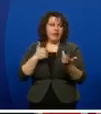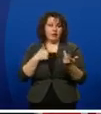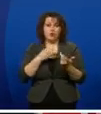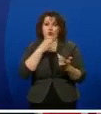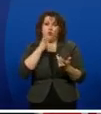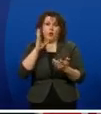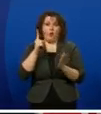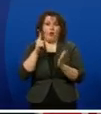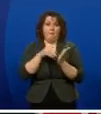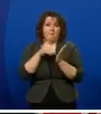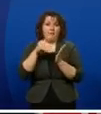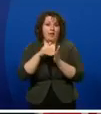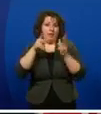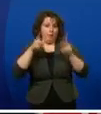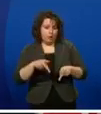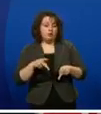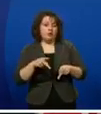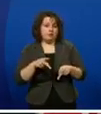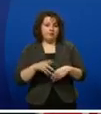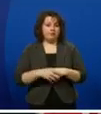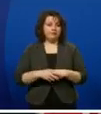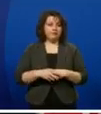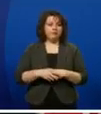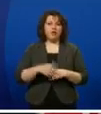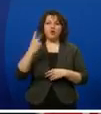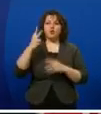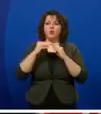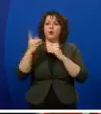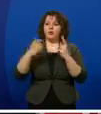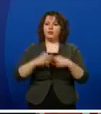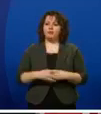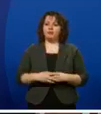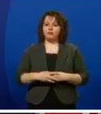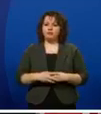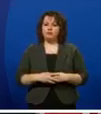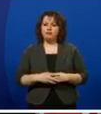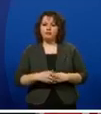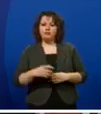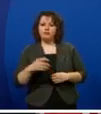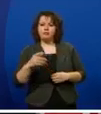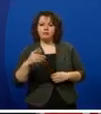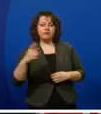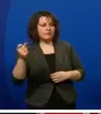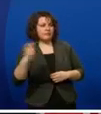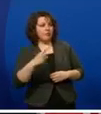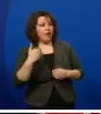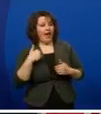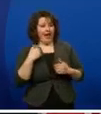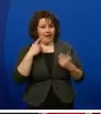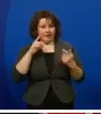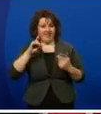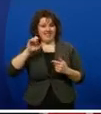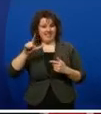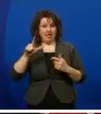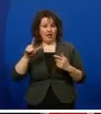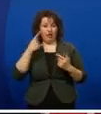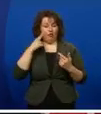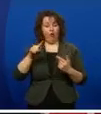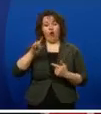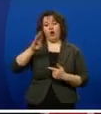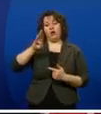millionth Iowan vaccinated. Do you have a deal on broadband, and what is it?